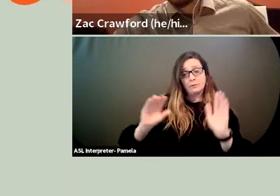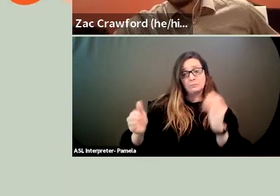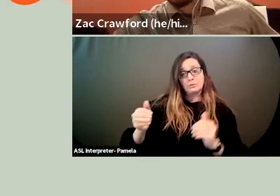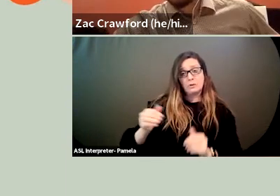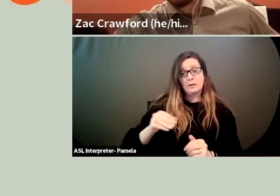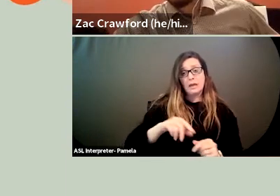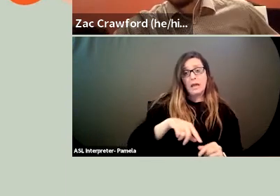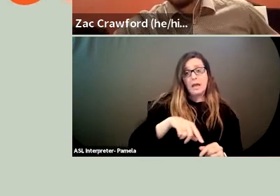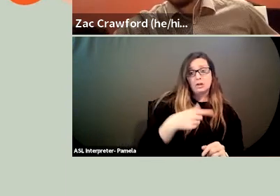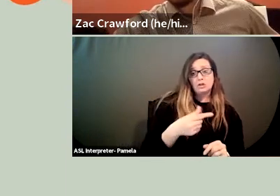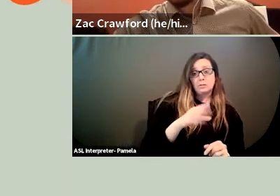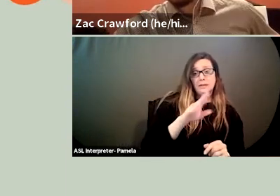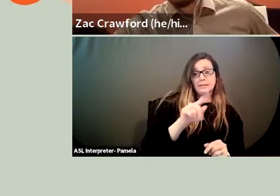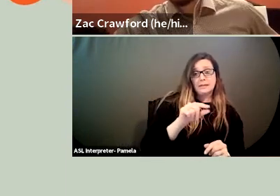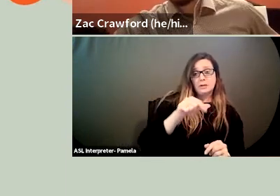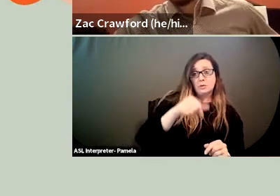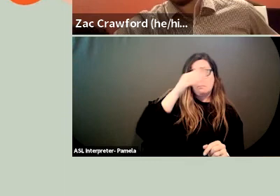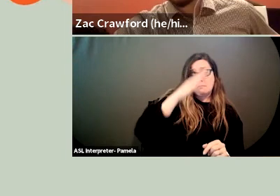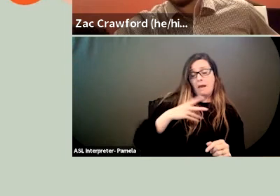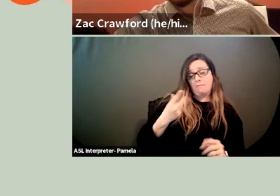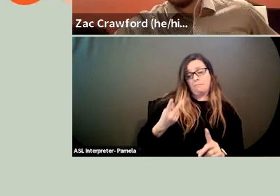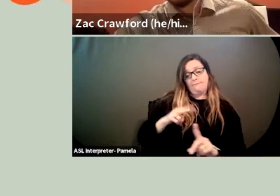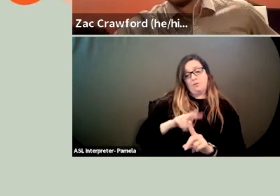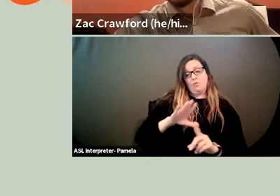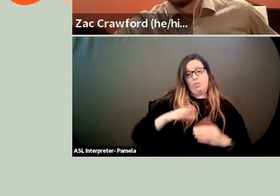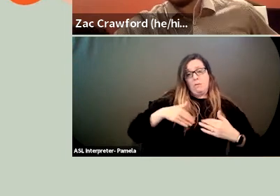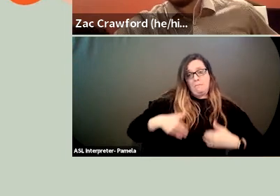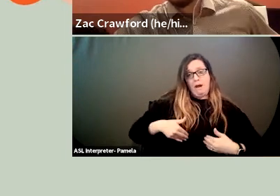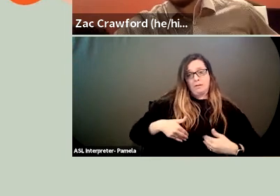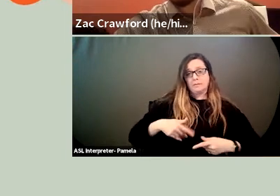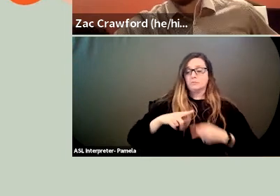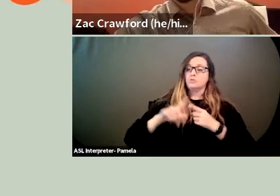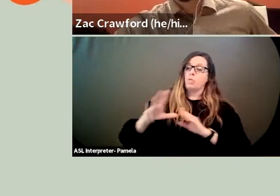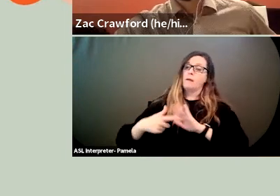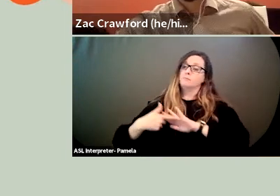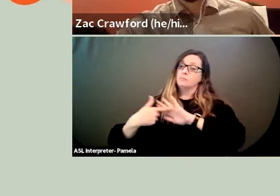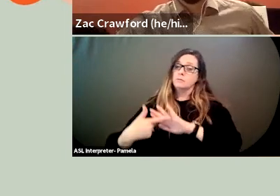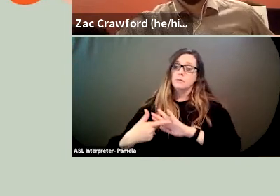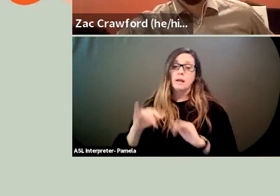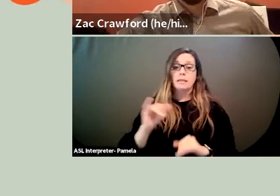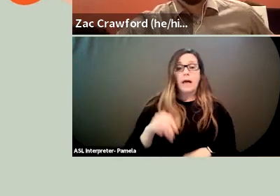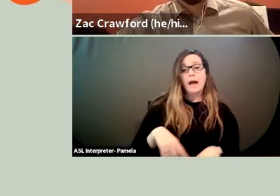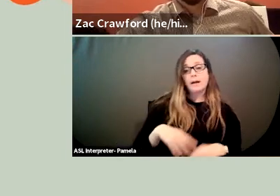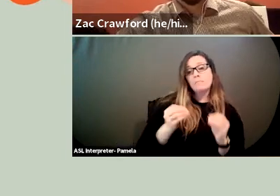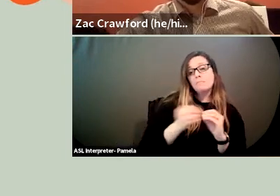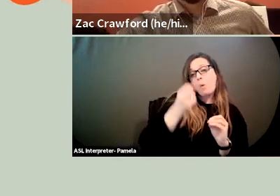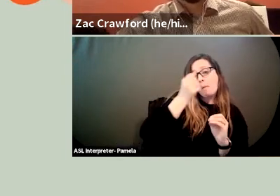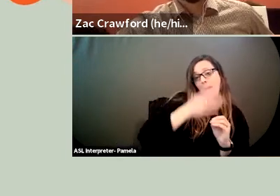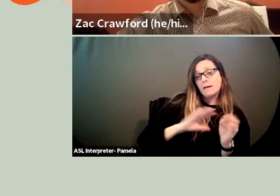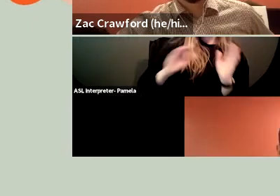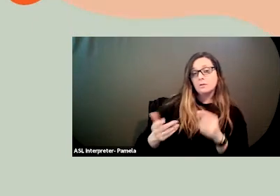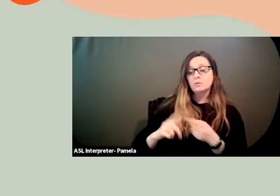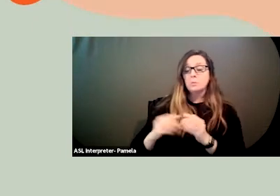their bodies in relation to their gender presentations? Example, more masculine versus more feminine versus non-binary.